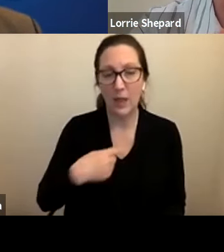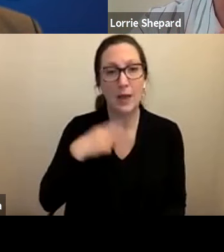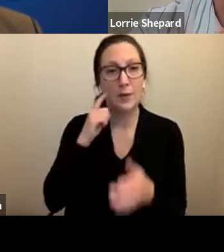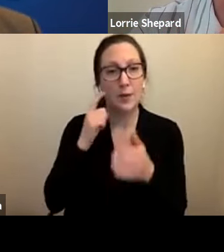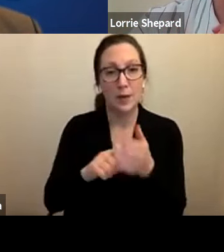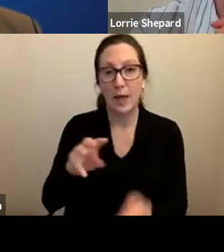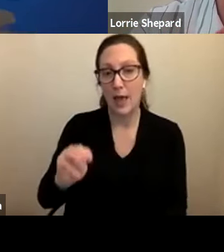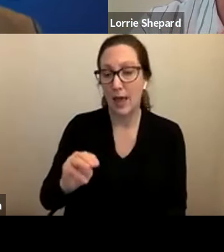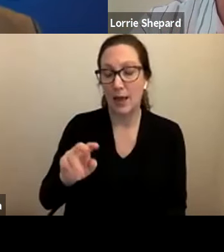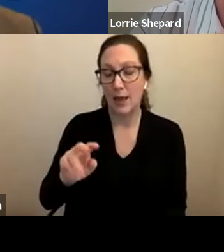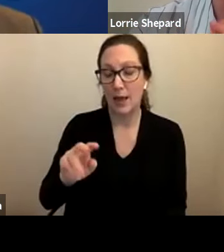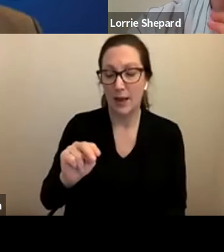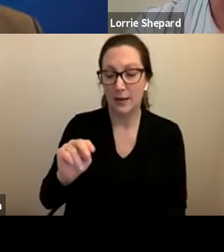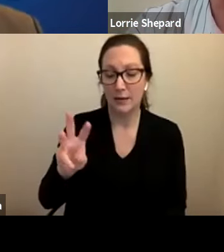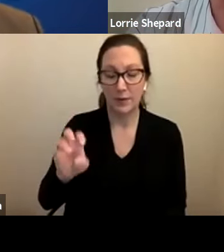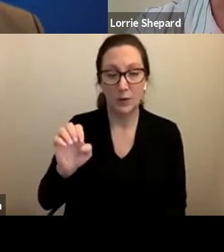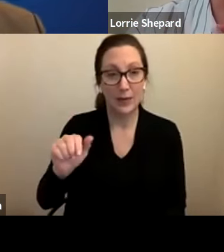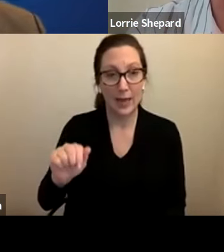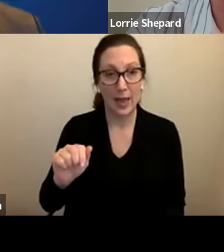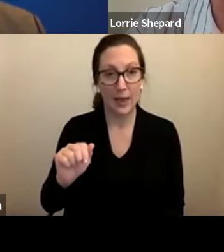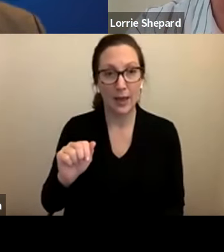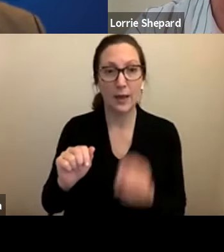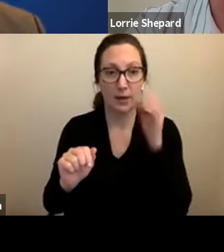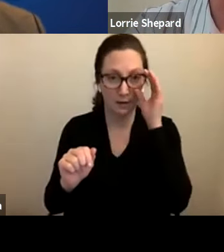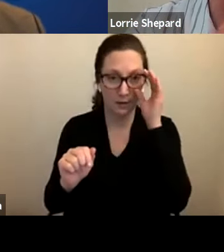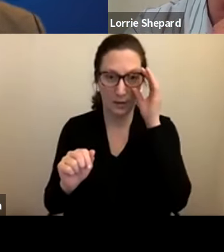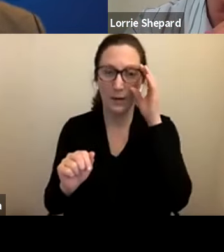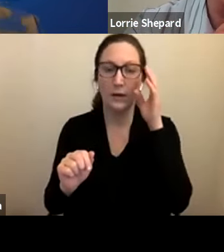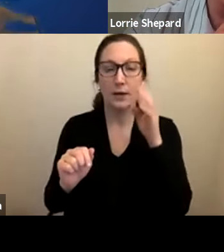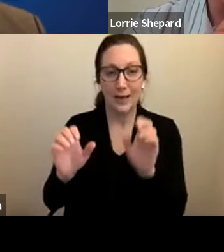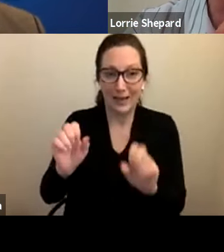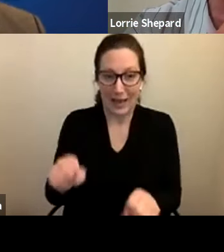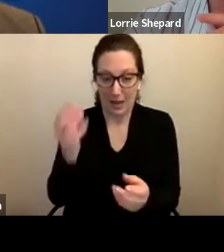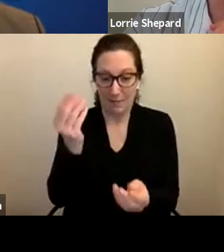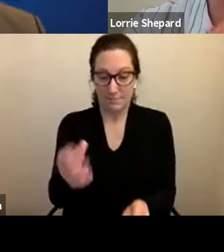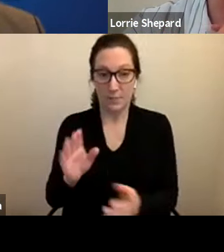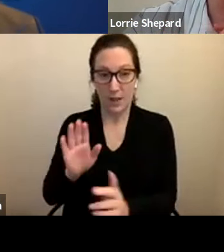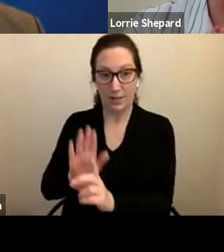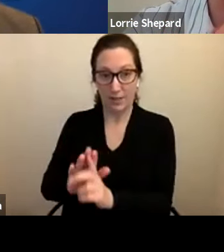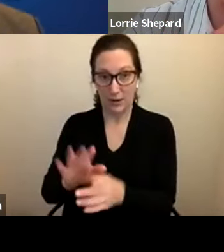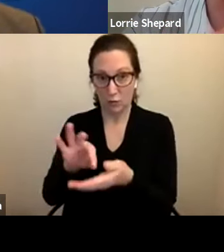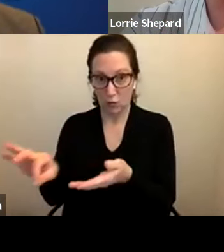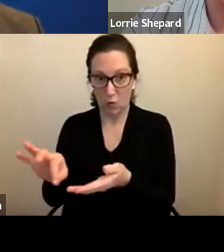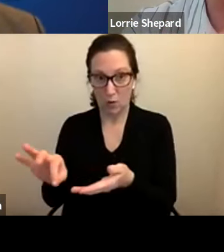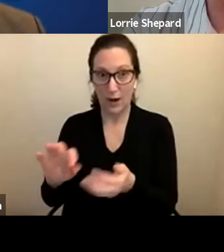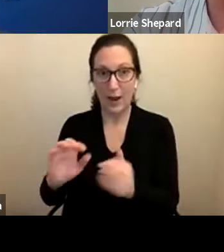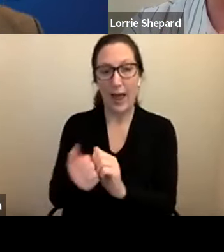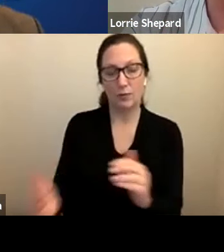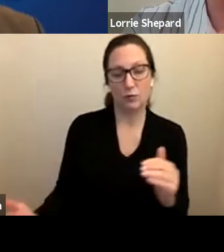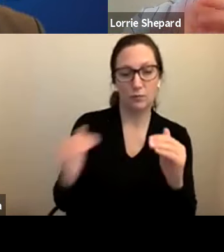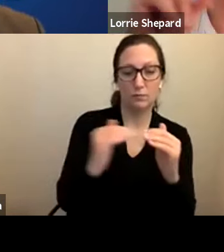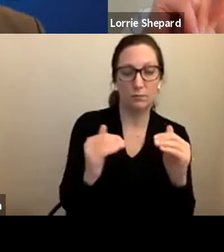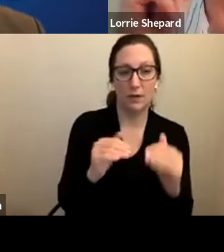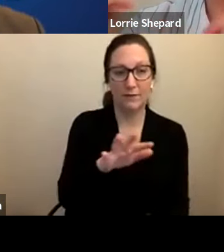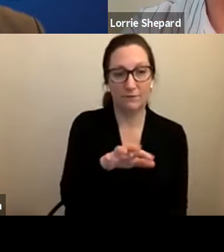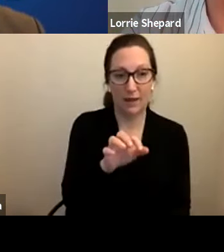equated, they can tell you what their score is equal to a 500. So